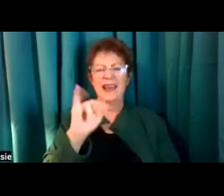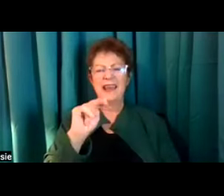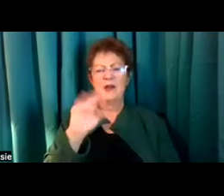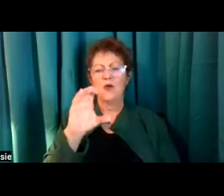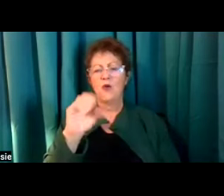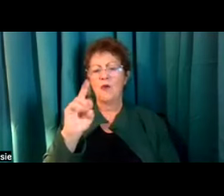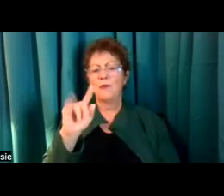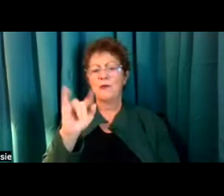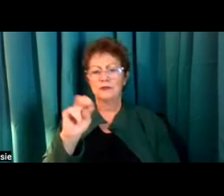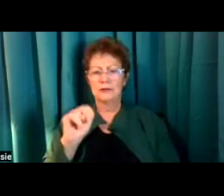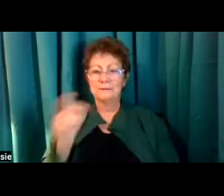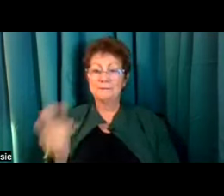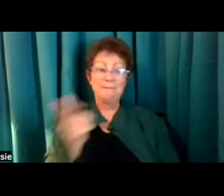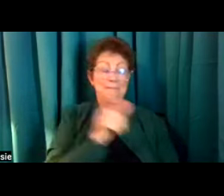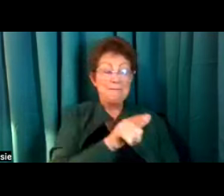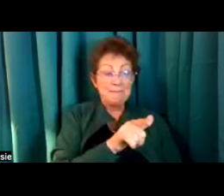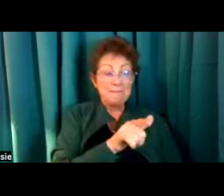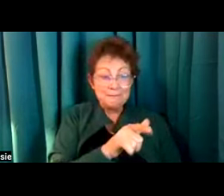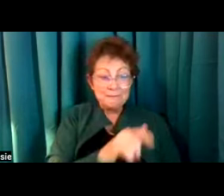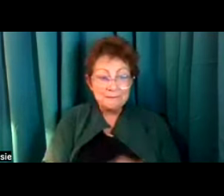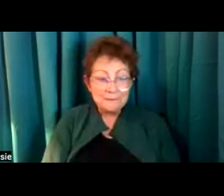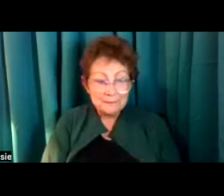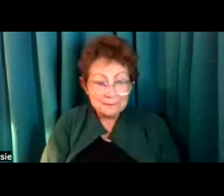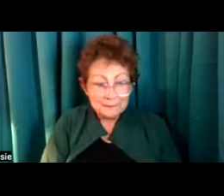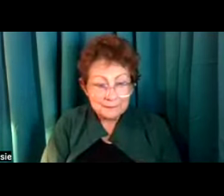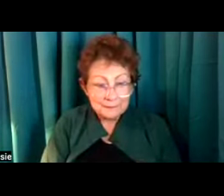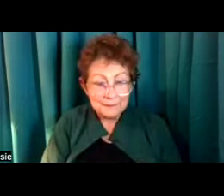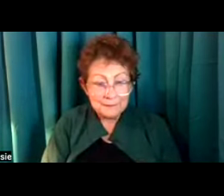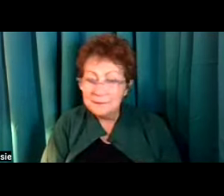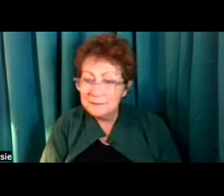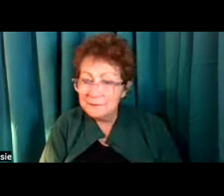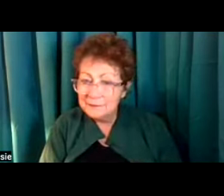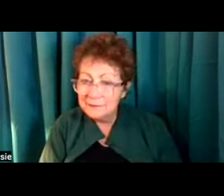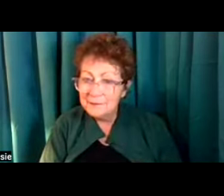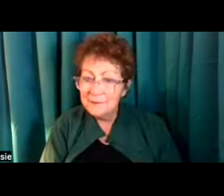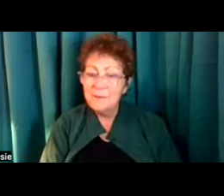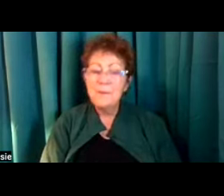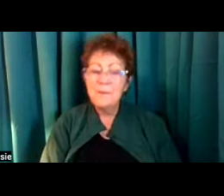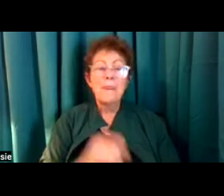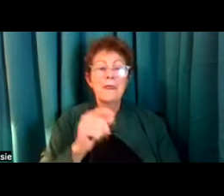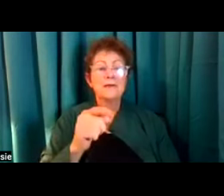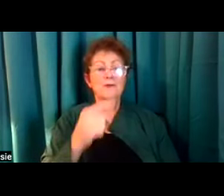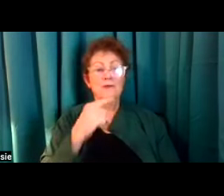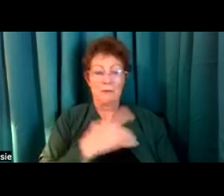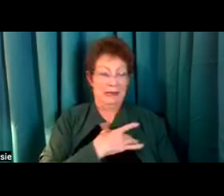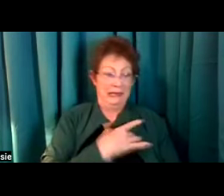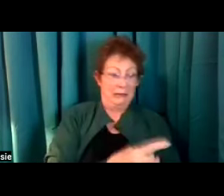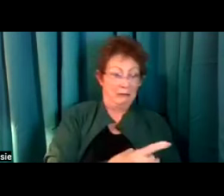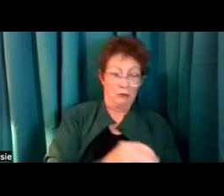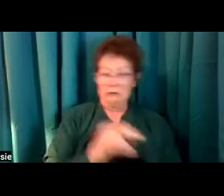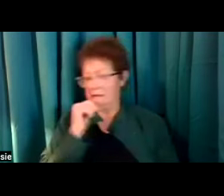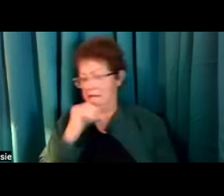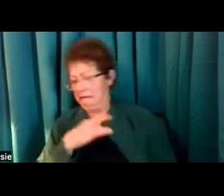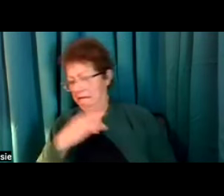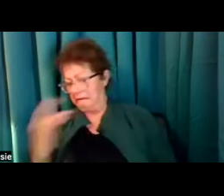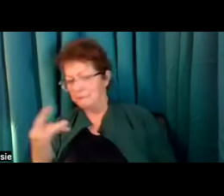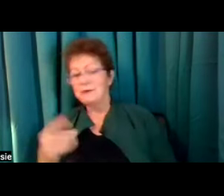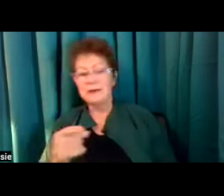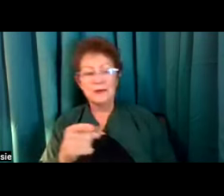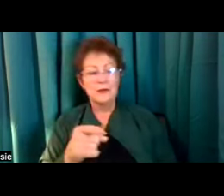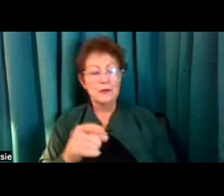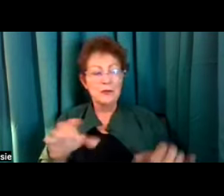relevant later in the presentation when we talk about interested and disinterested directors when you're doing a